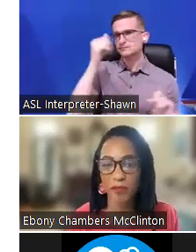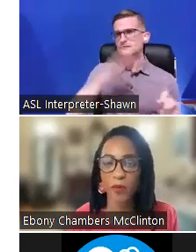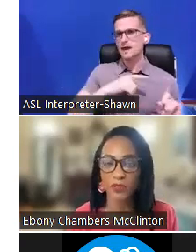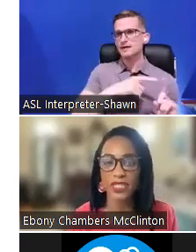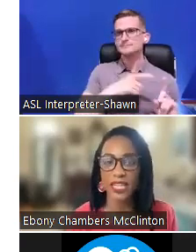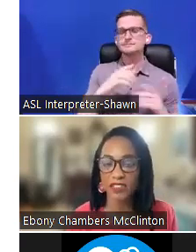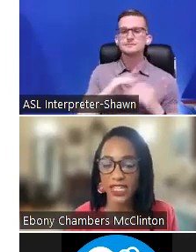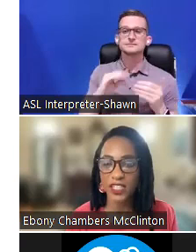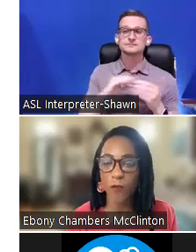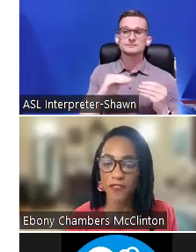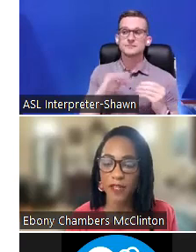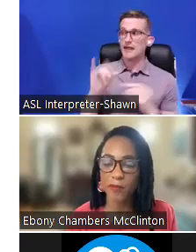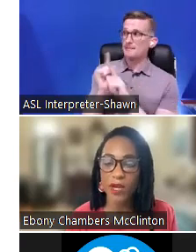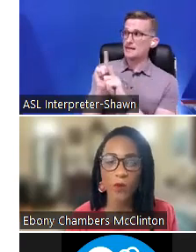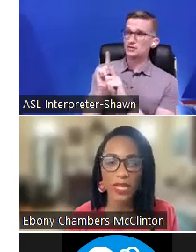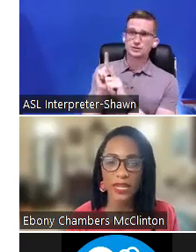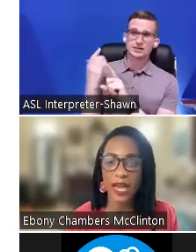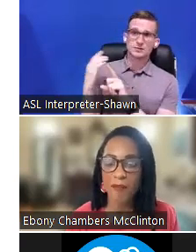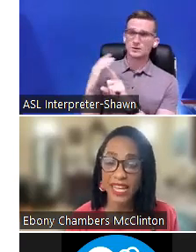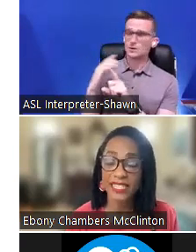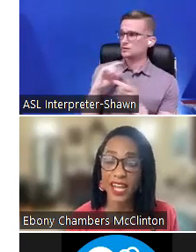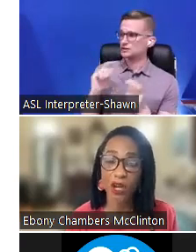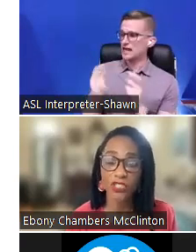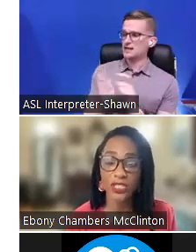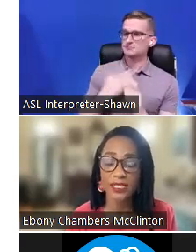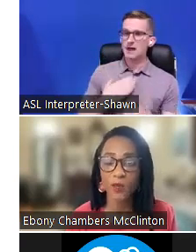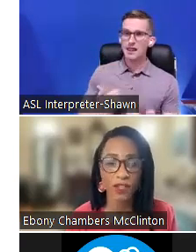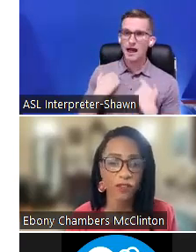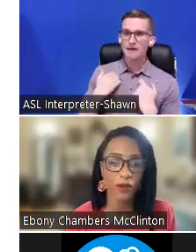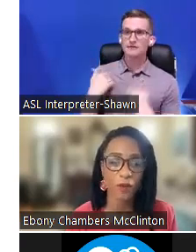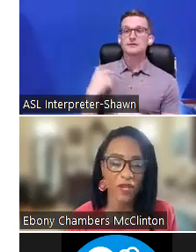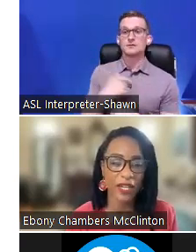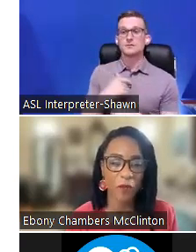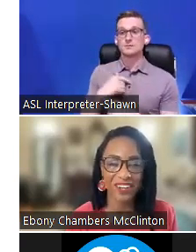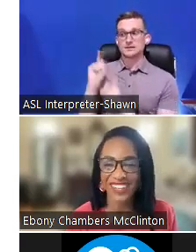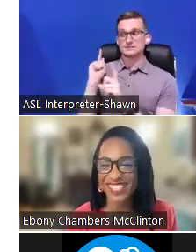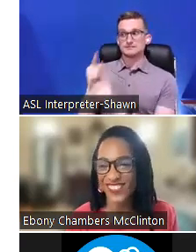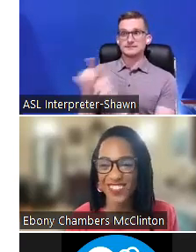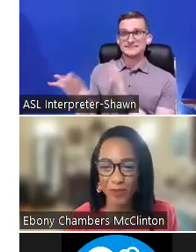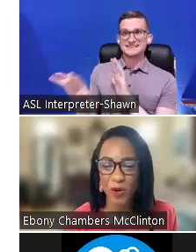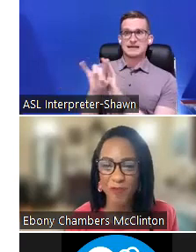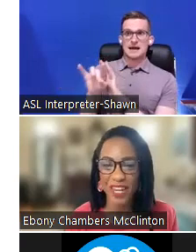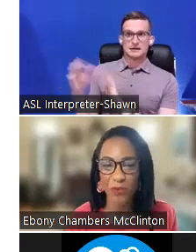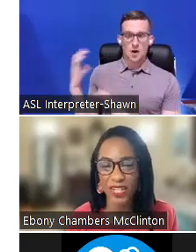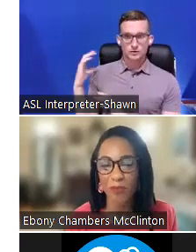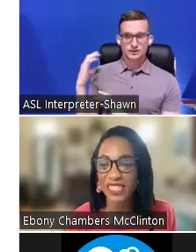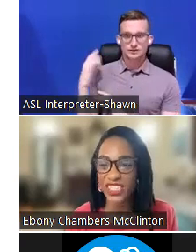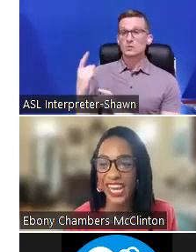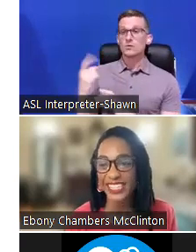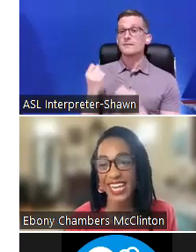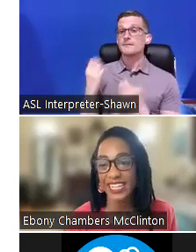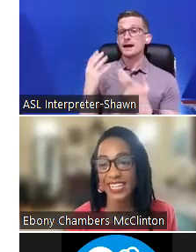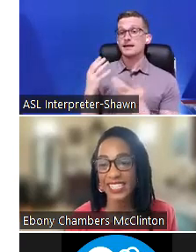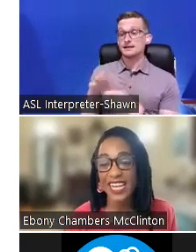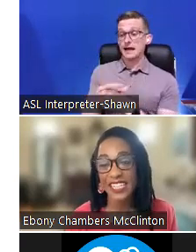mentorship was really life-changing for them. We hand select coaches, and one of the many areas around this program that I really appreciate